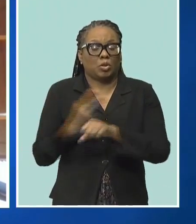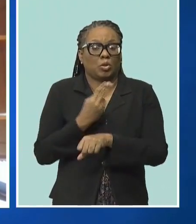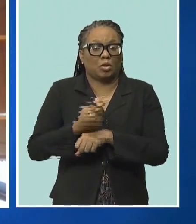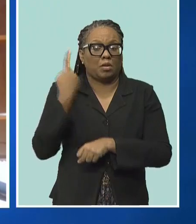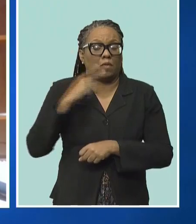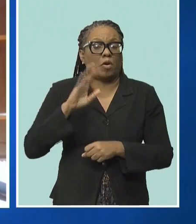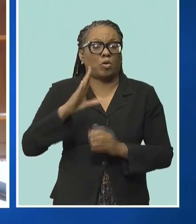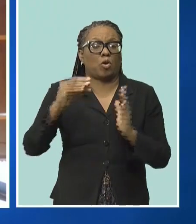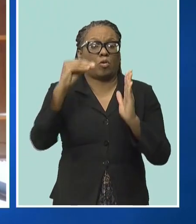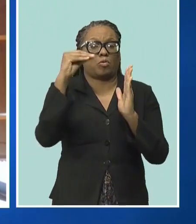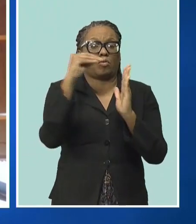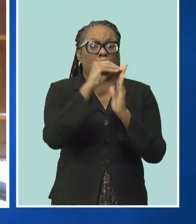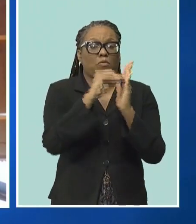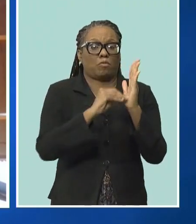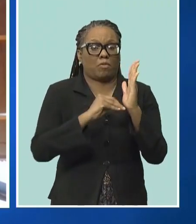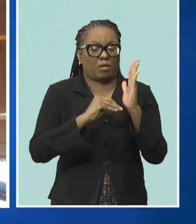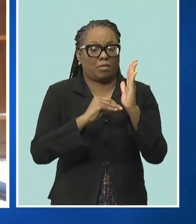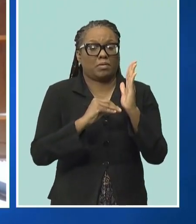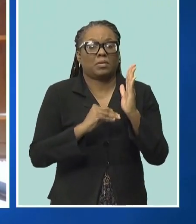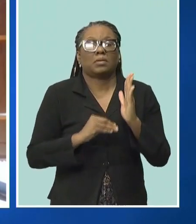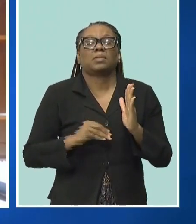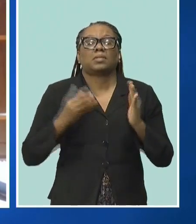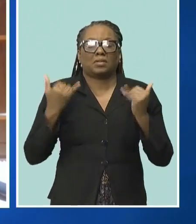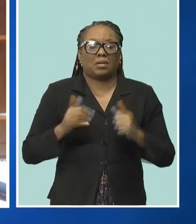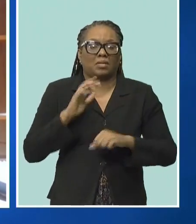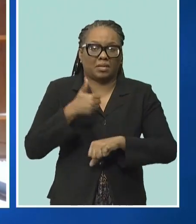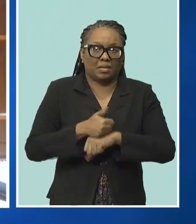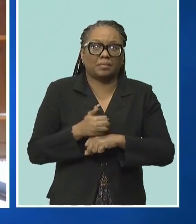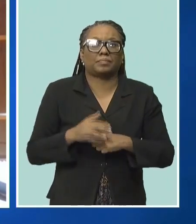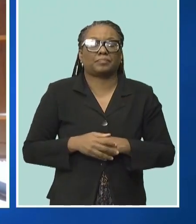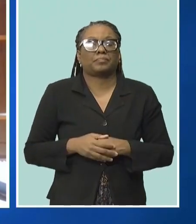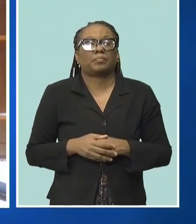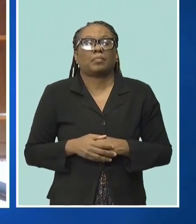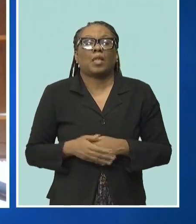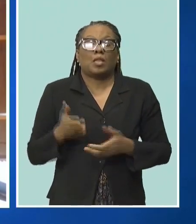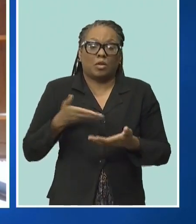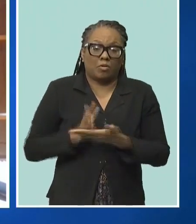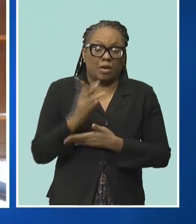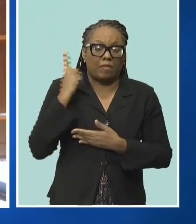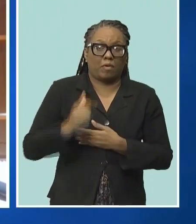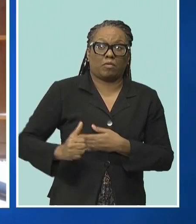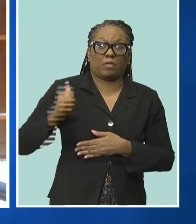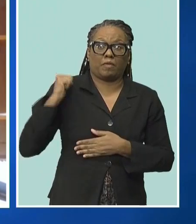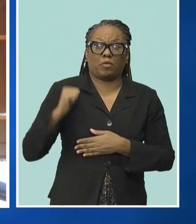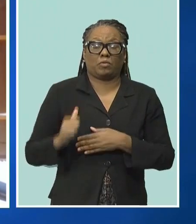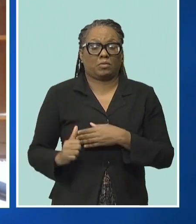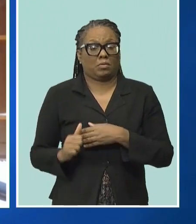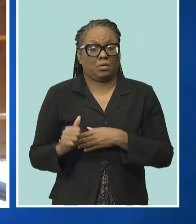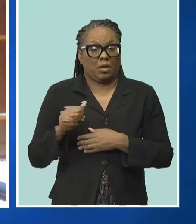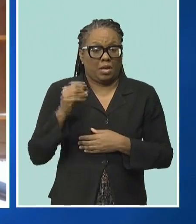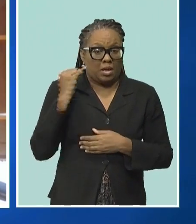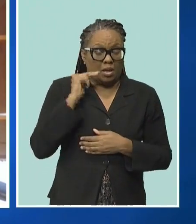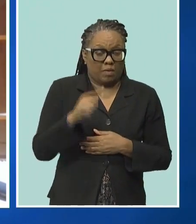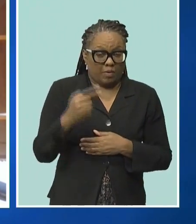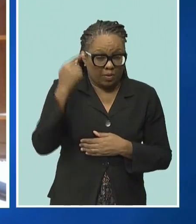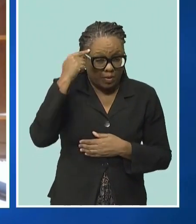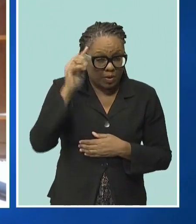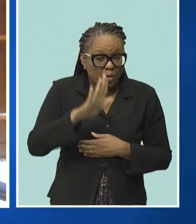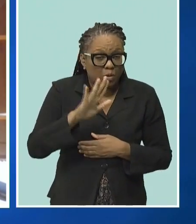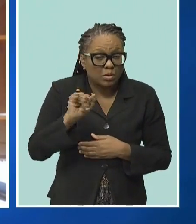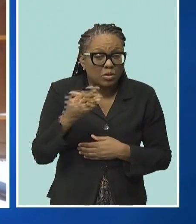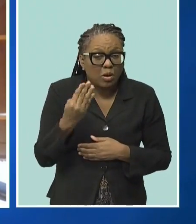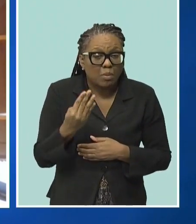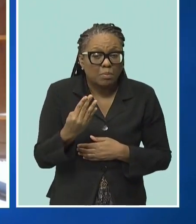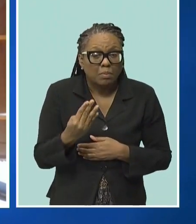now been established and gazetted. The right to refuse dangerous tasks, that has been done. And there